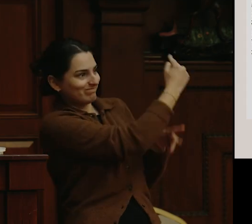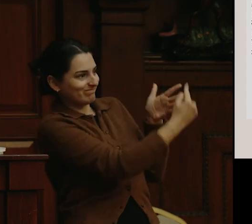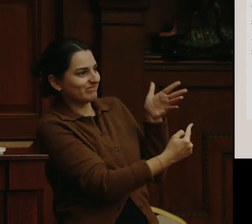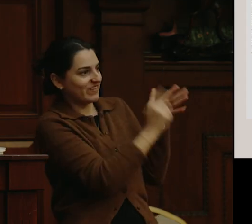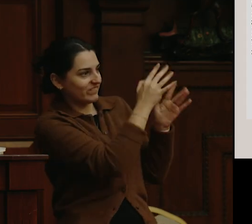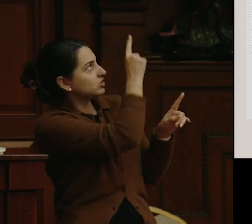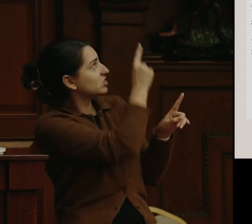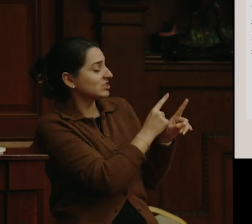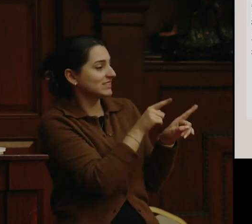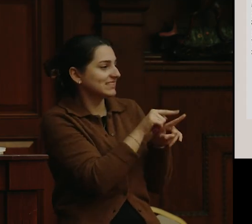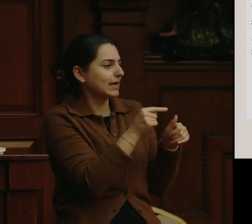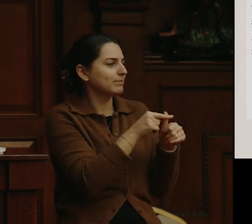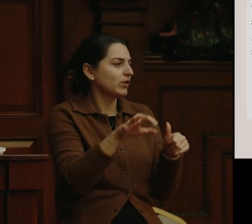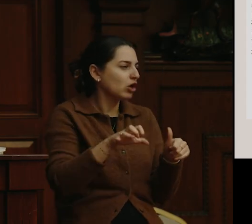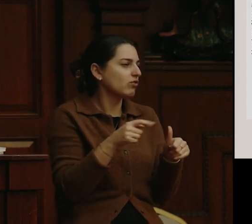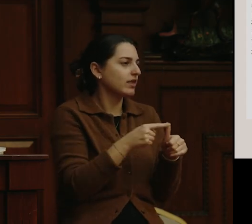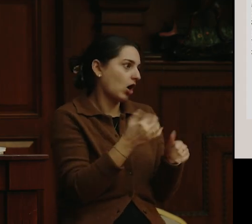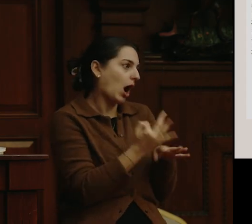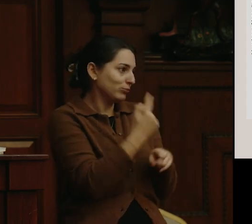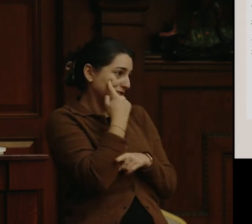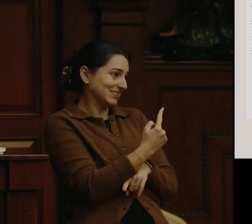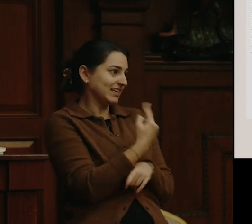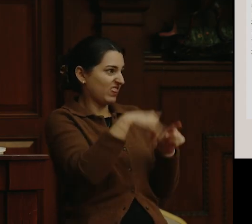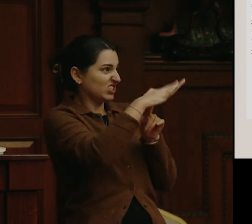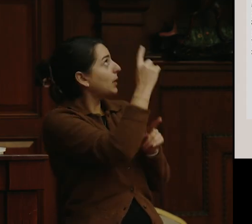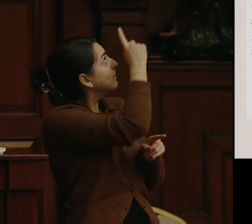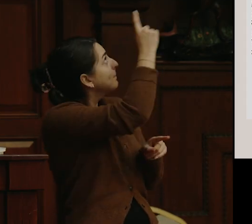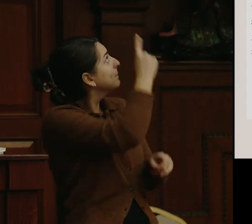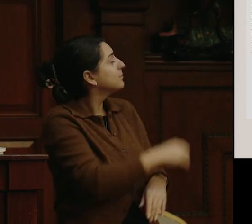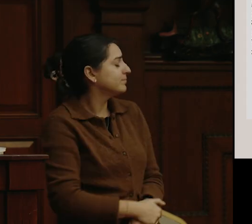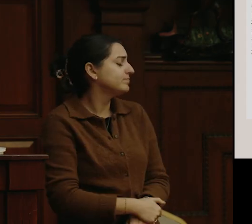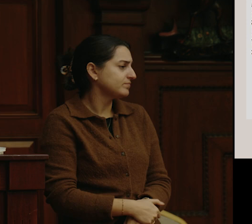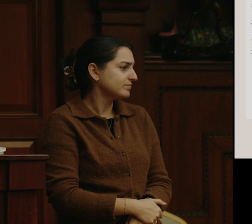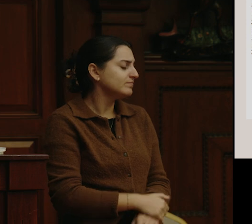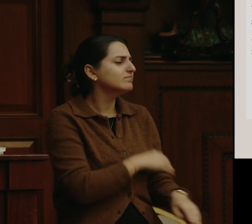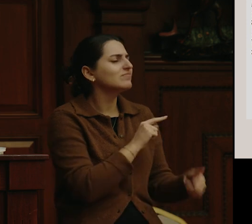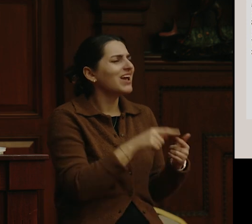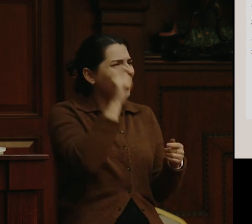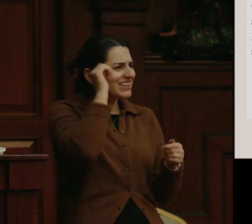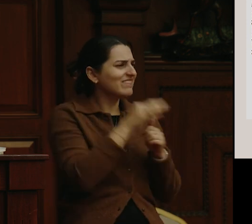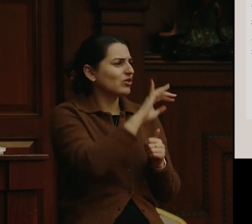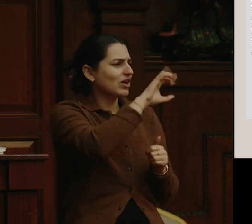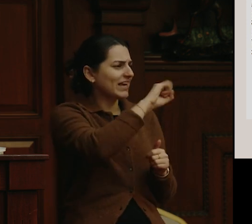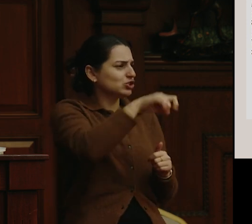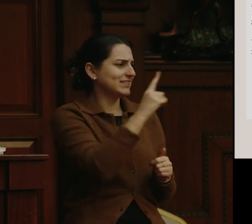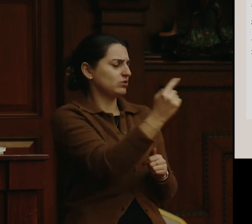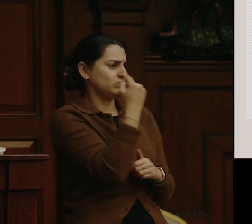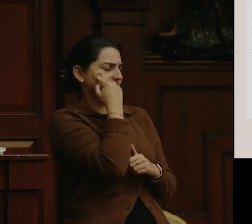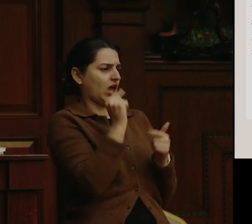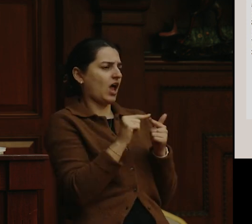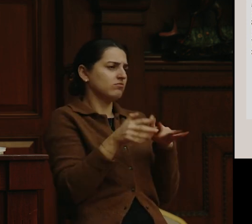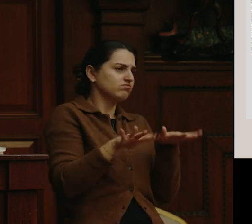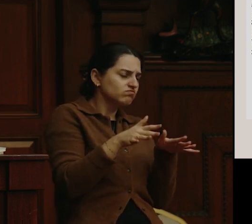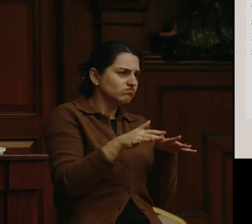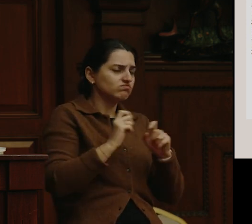looked at. Rheumatoid arthritis being the most common, as you can see up the top of that graph. And I suppose for Sjögren's disease that we saw